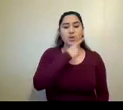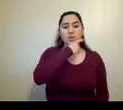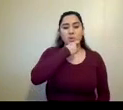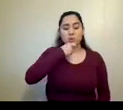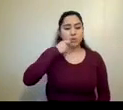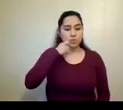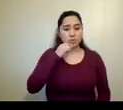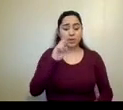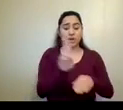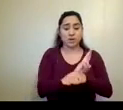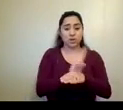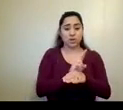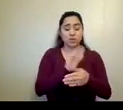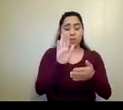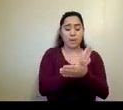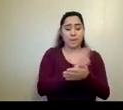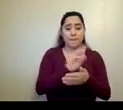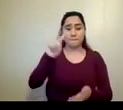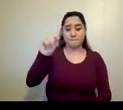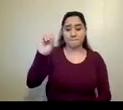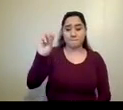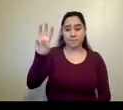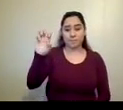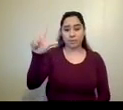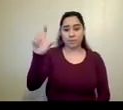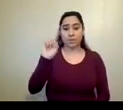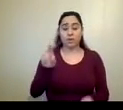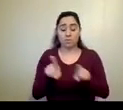a single-use towel or air dry your hands.